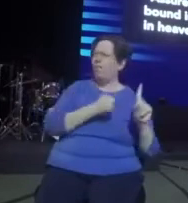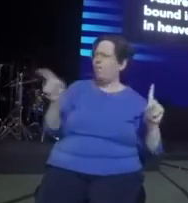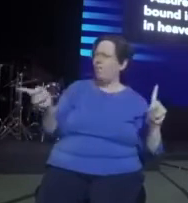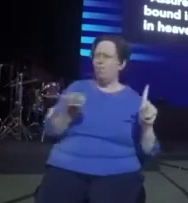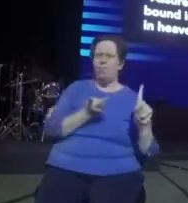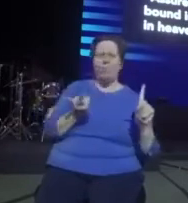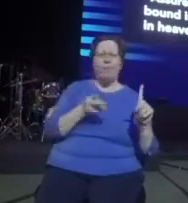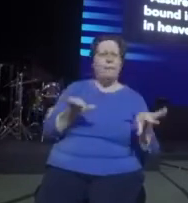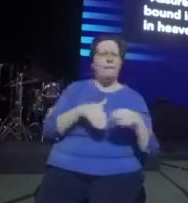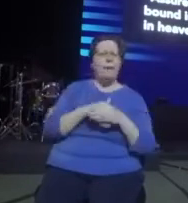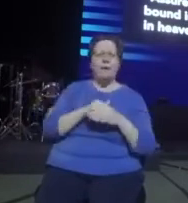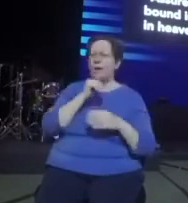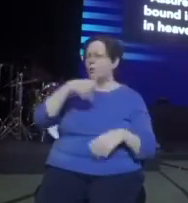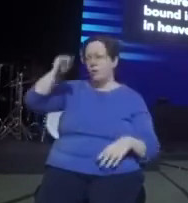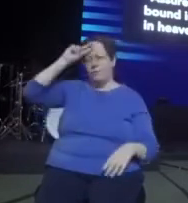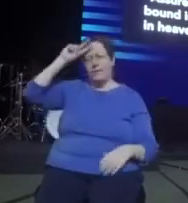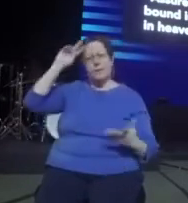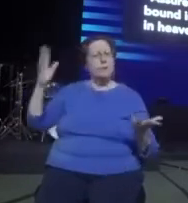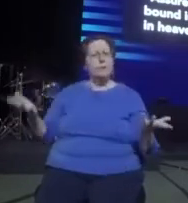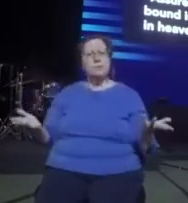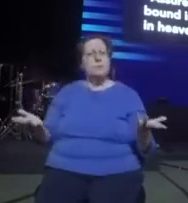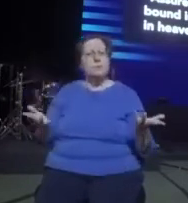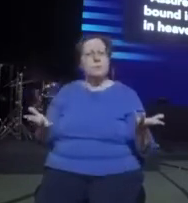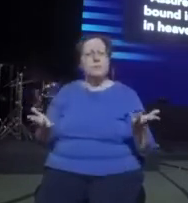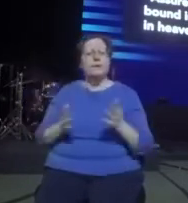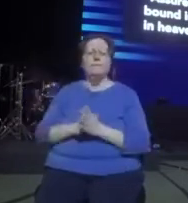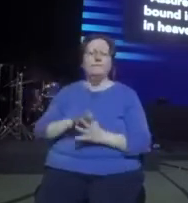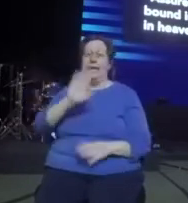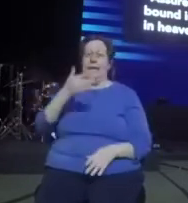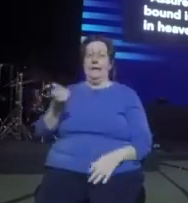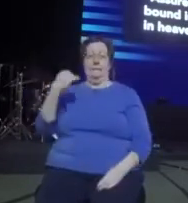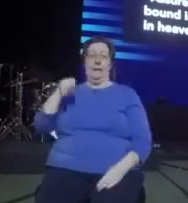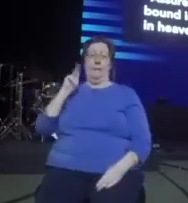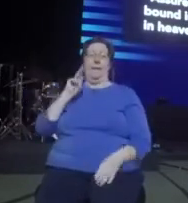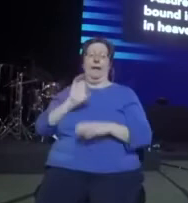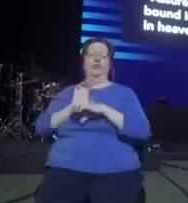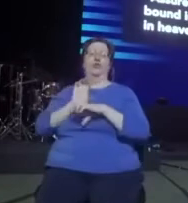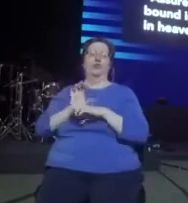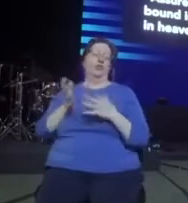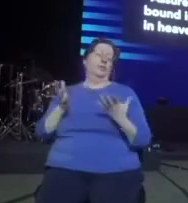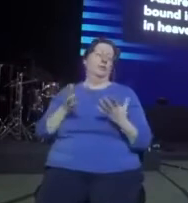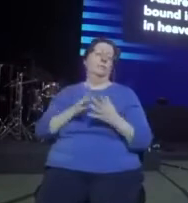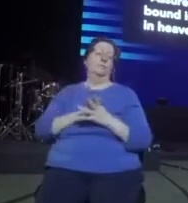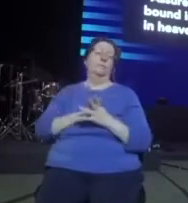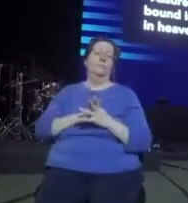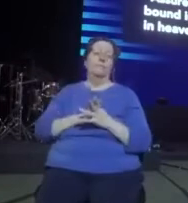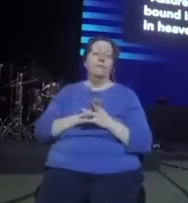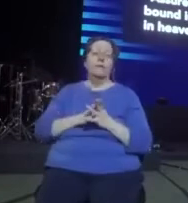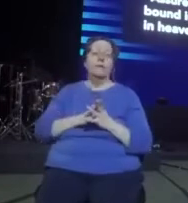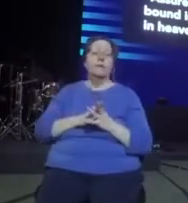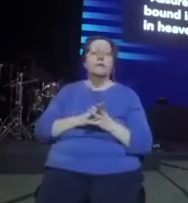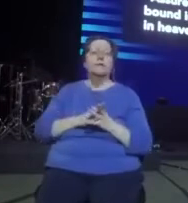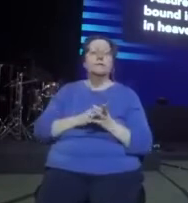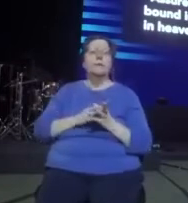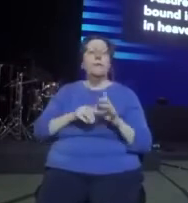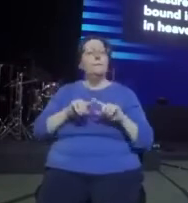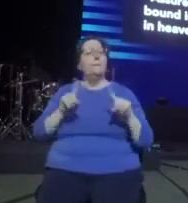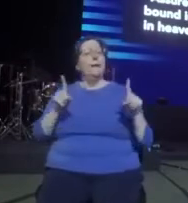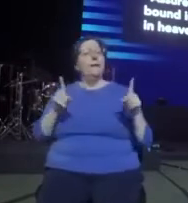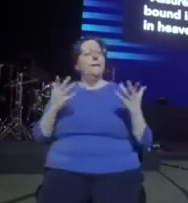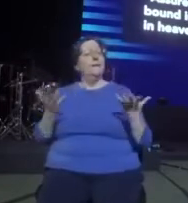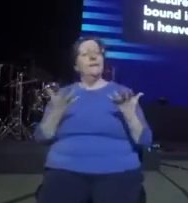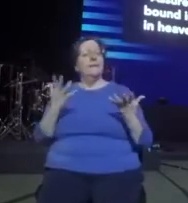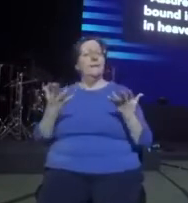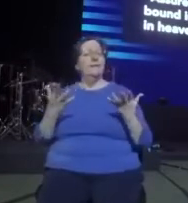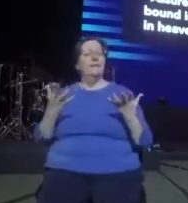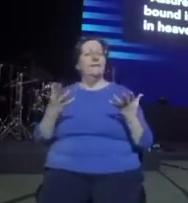Don't be stupid, woman. She didn't come back to church ever again after I said that. And I said, don't be stupid, woman. And